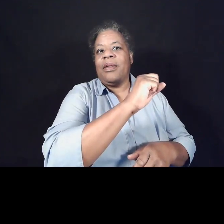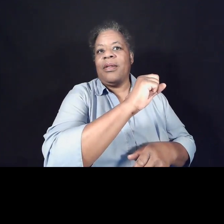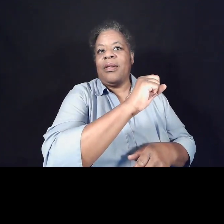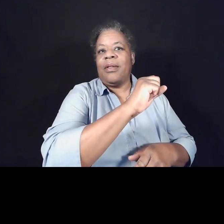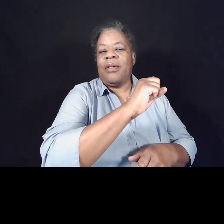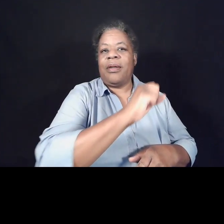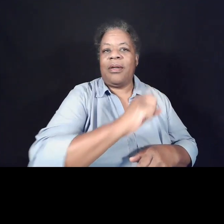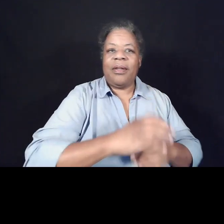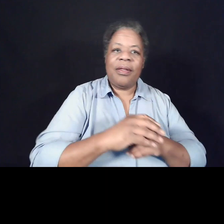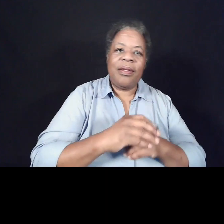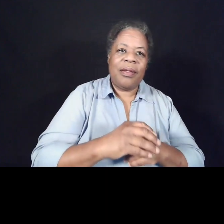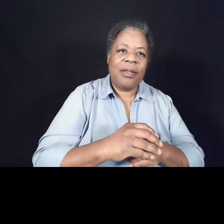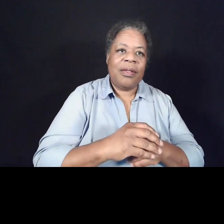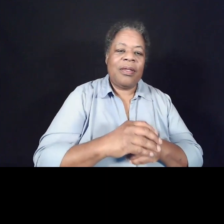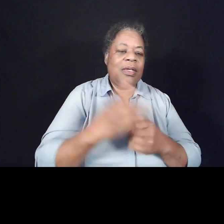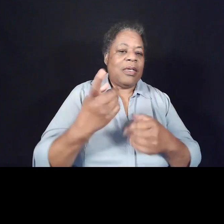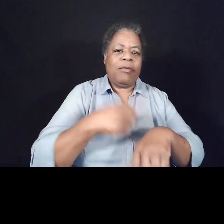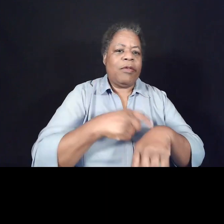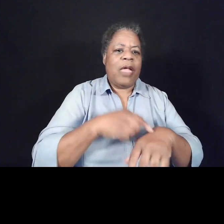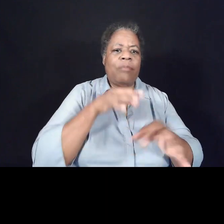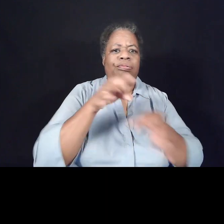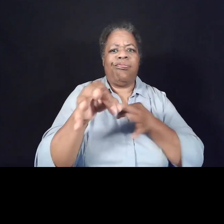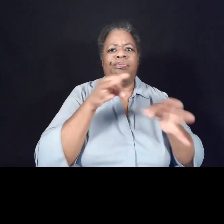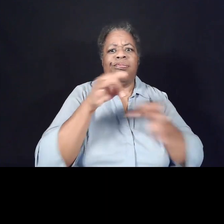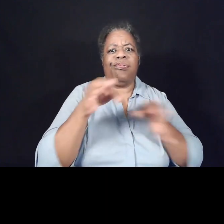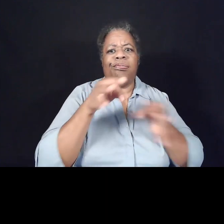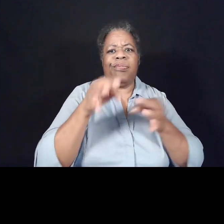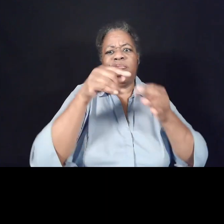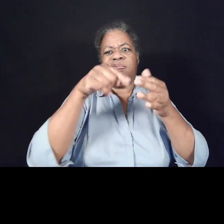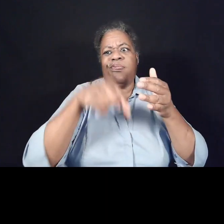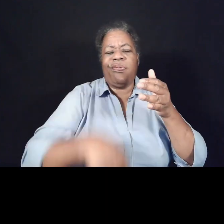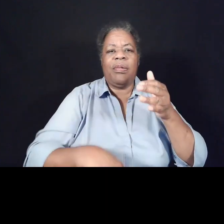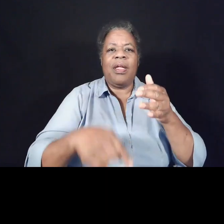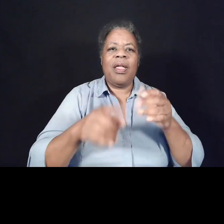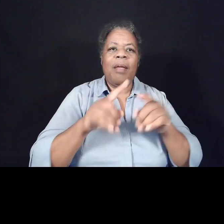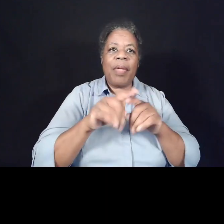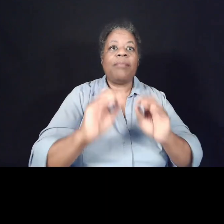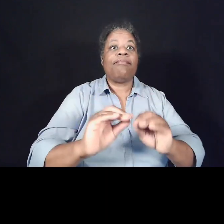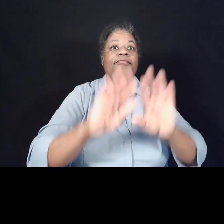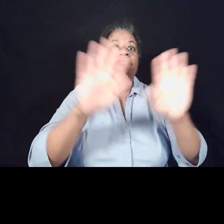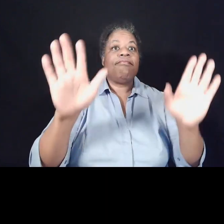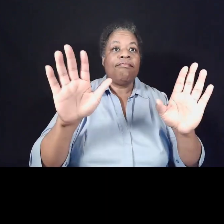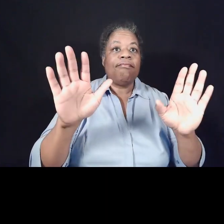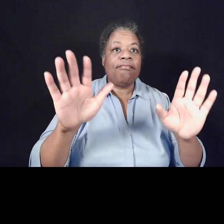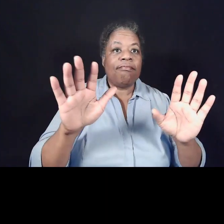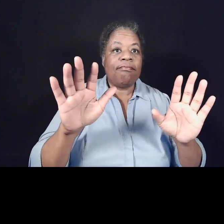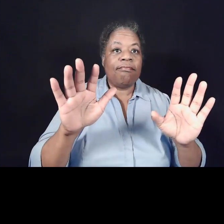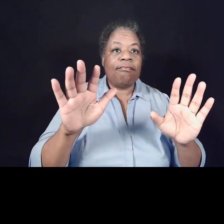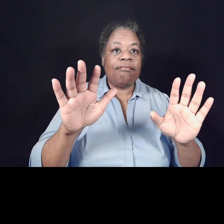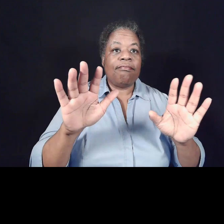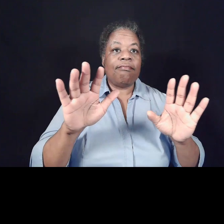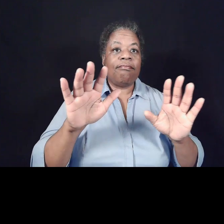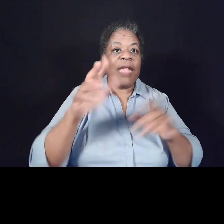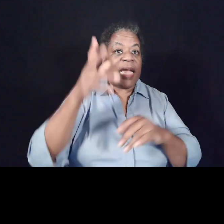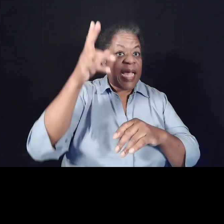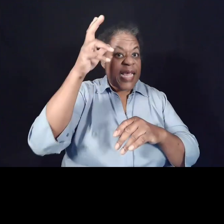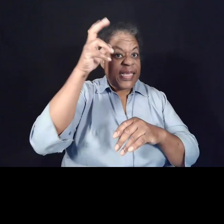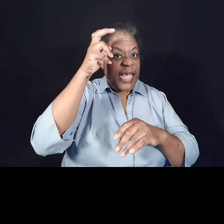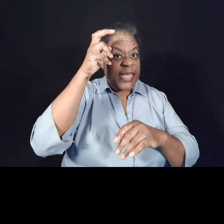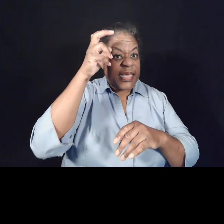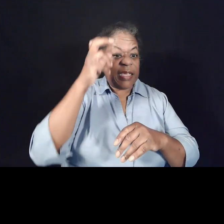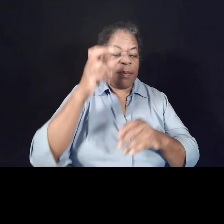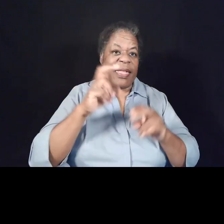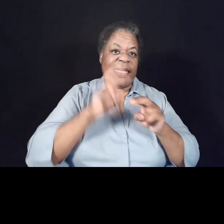Now, we don't have time for a big theology lesson here, but to put it in plain language, if Satan has been sitting on your